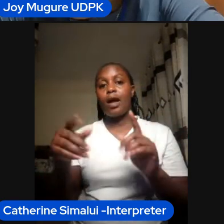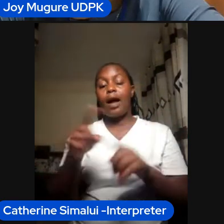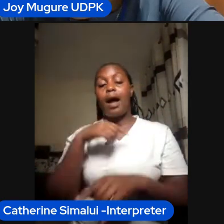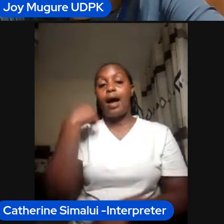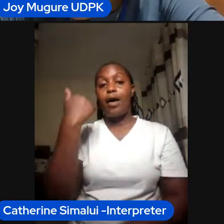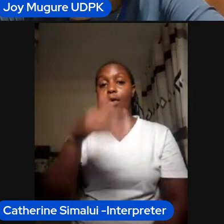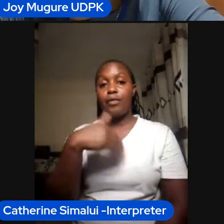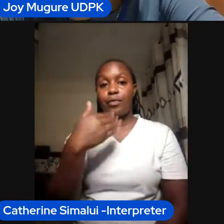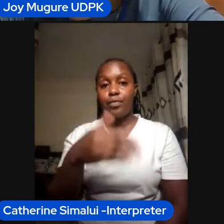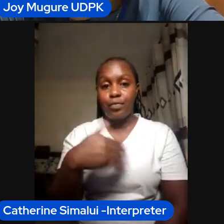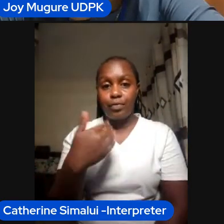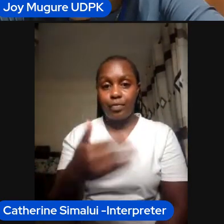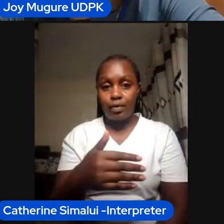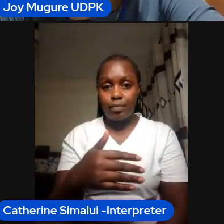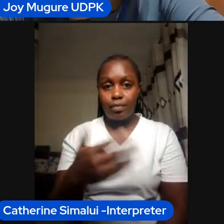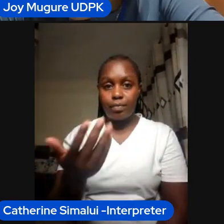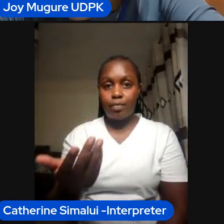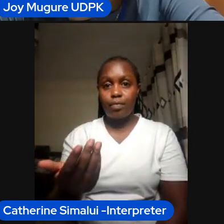being